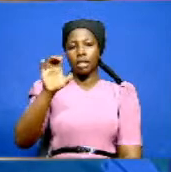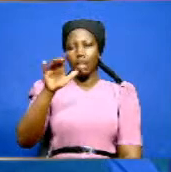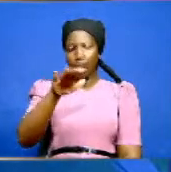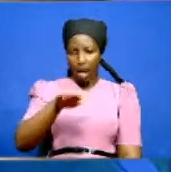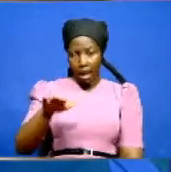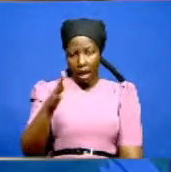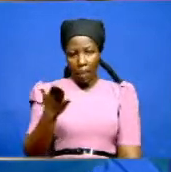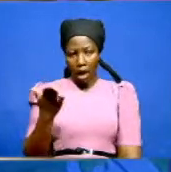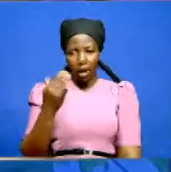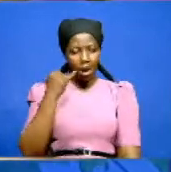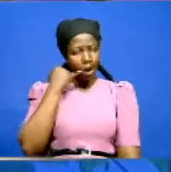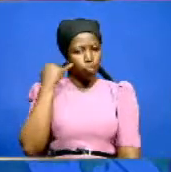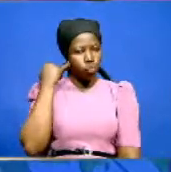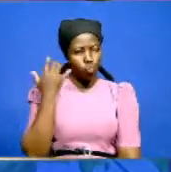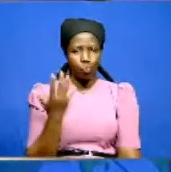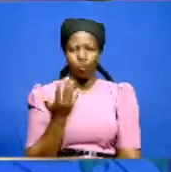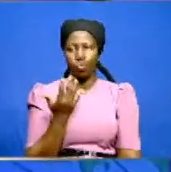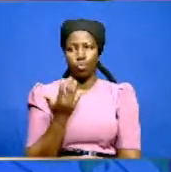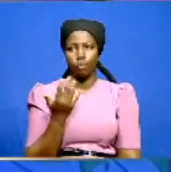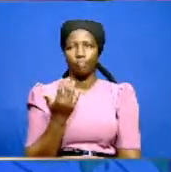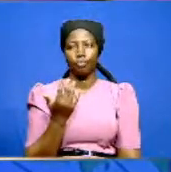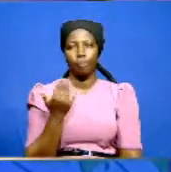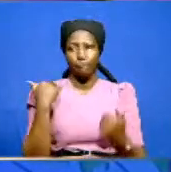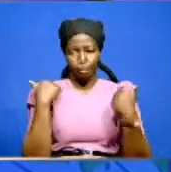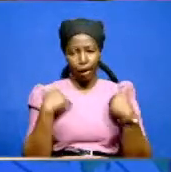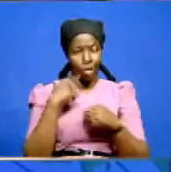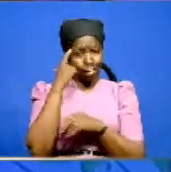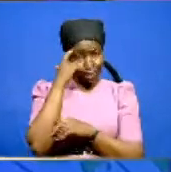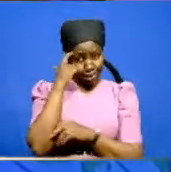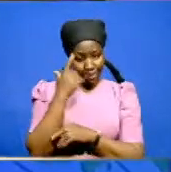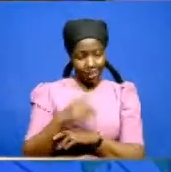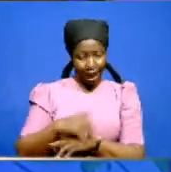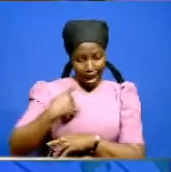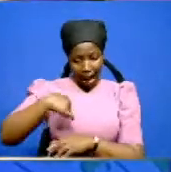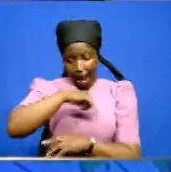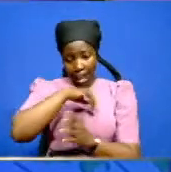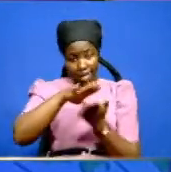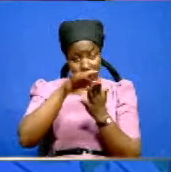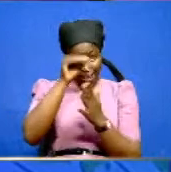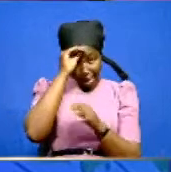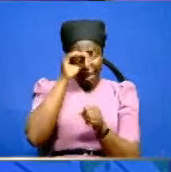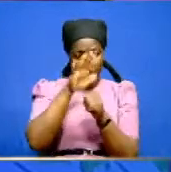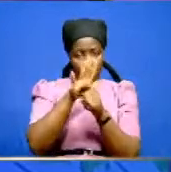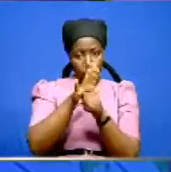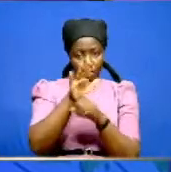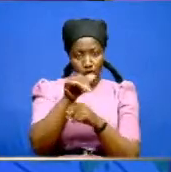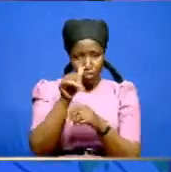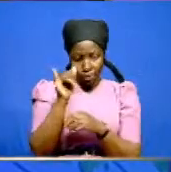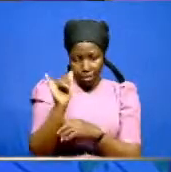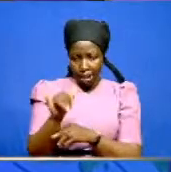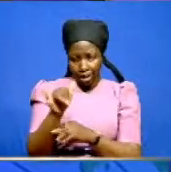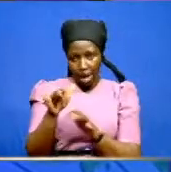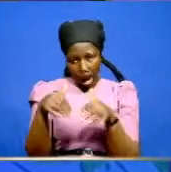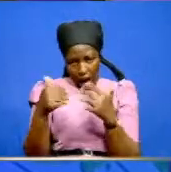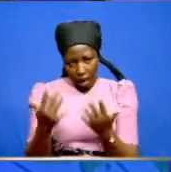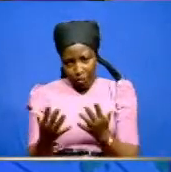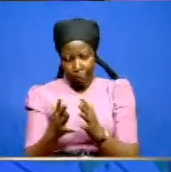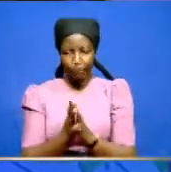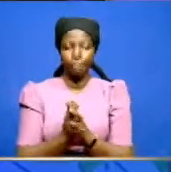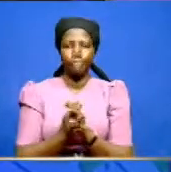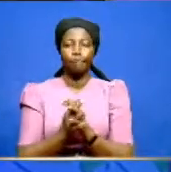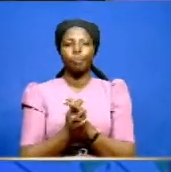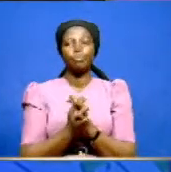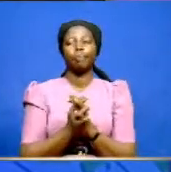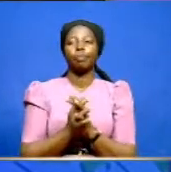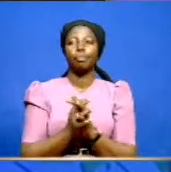in Nakuru. I think for us, we learned a lot from that in terms of